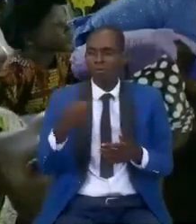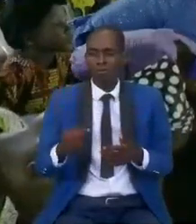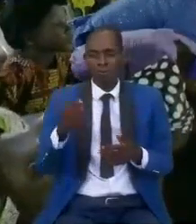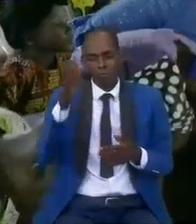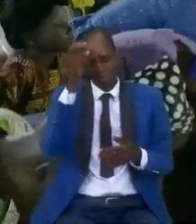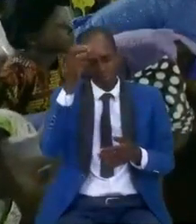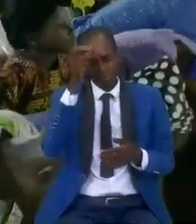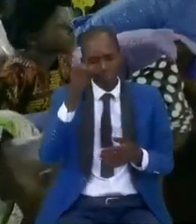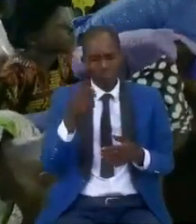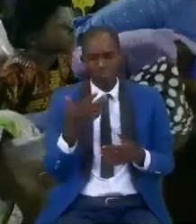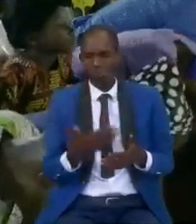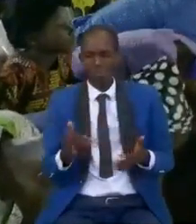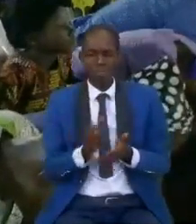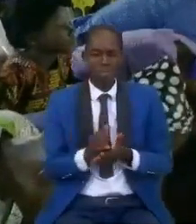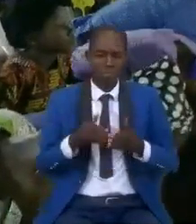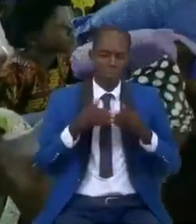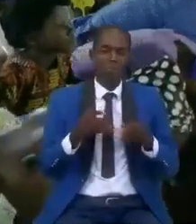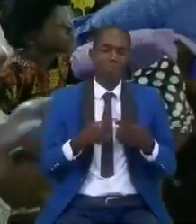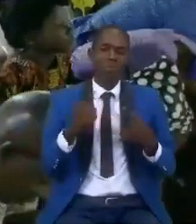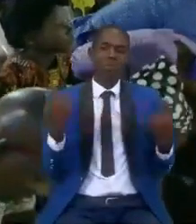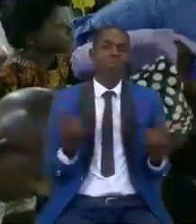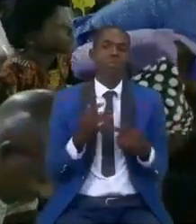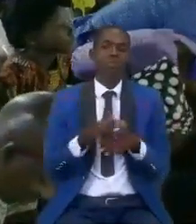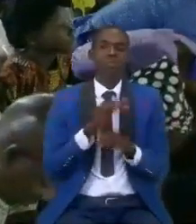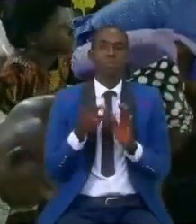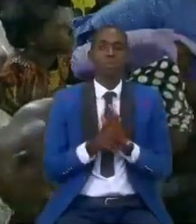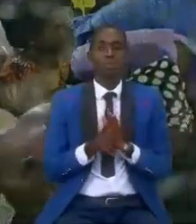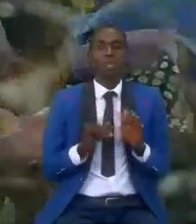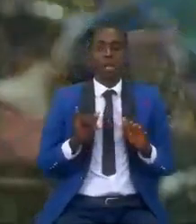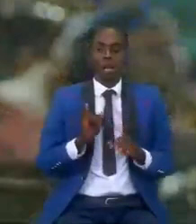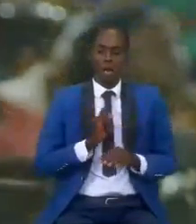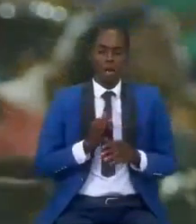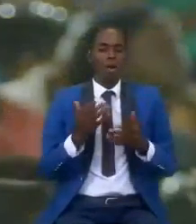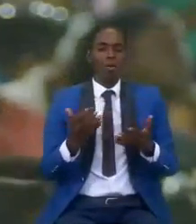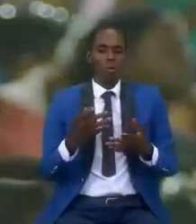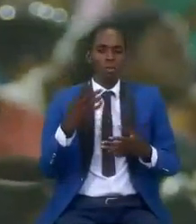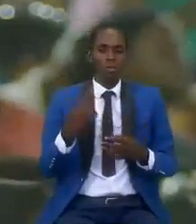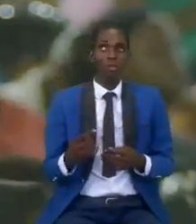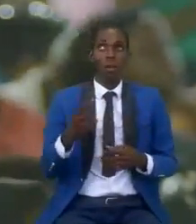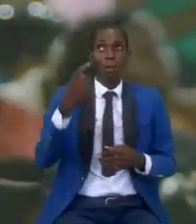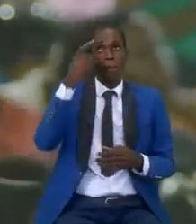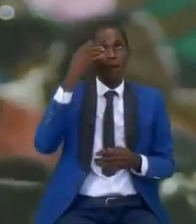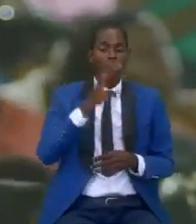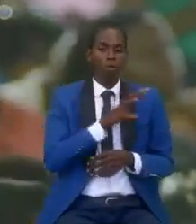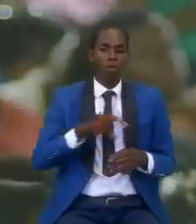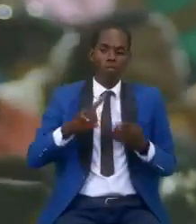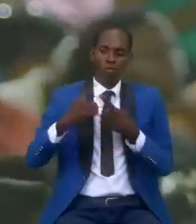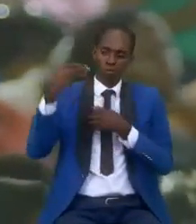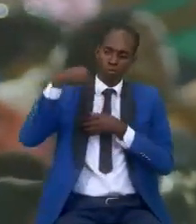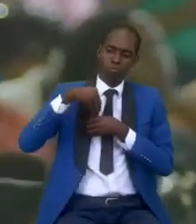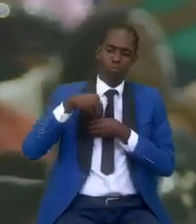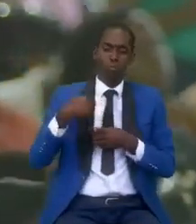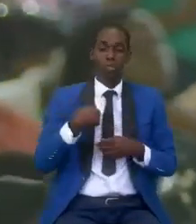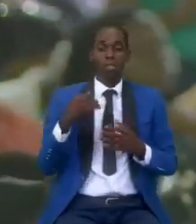to enter into me, so that as I go out now after tonight, that miracle of salvation would